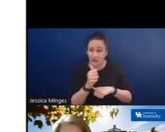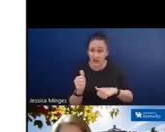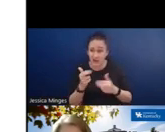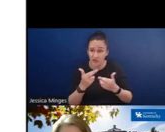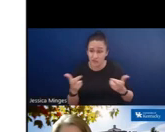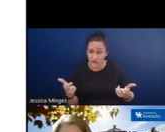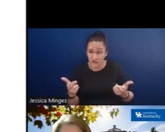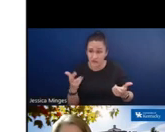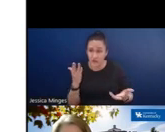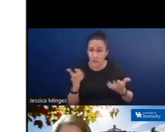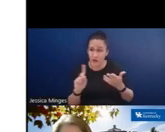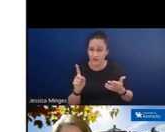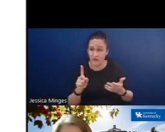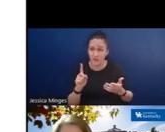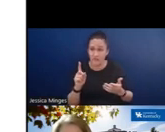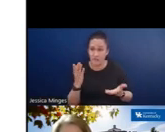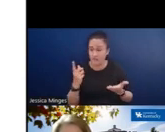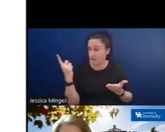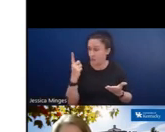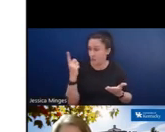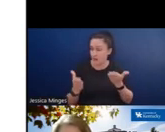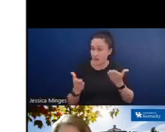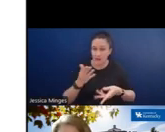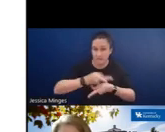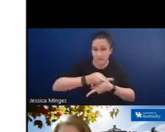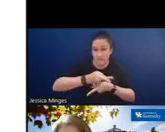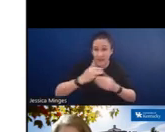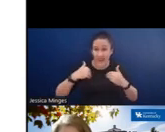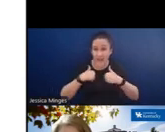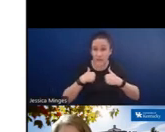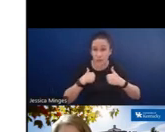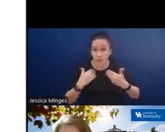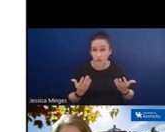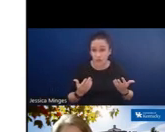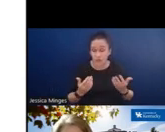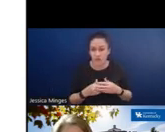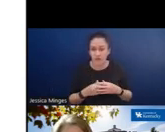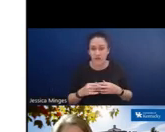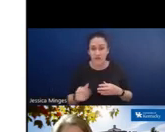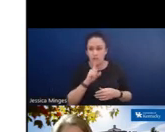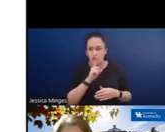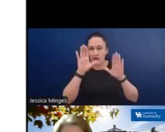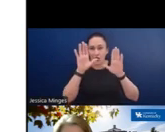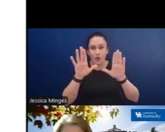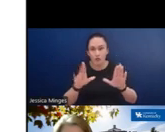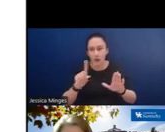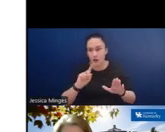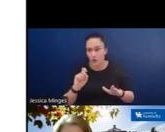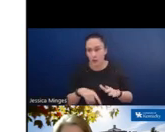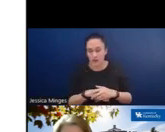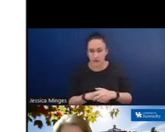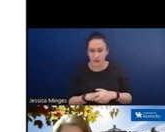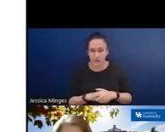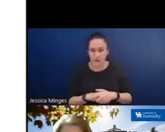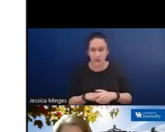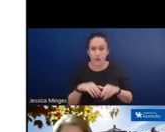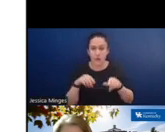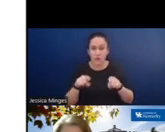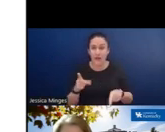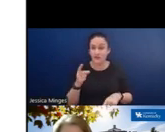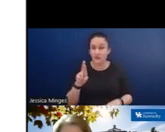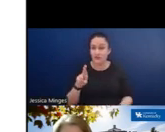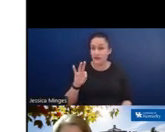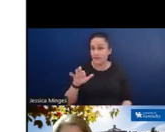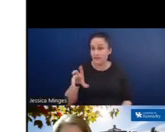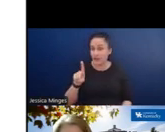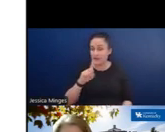board animals? I think that is a really great question. And while Dr. Feld is talking,